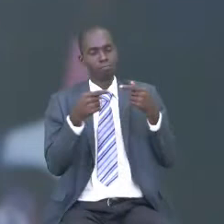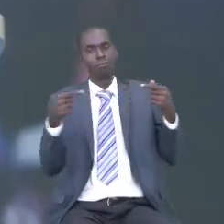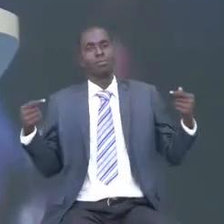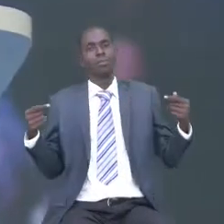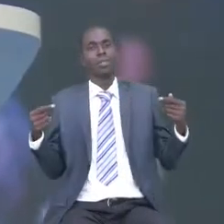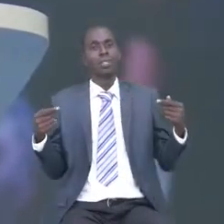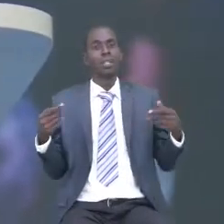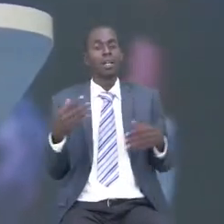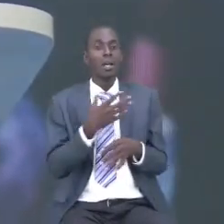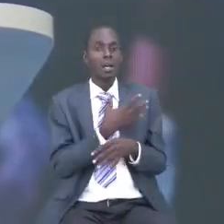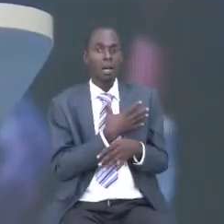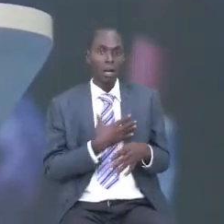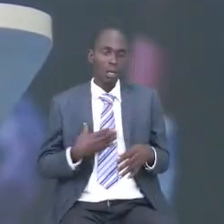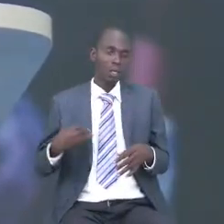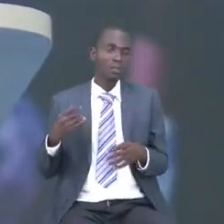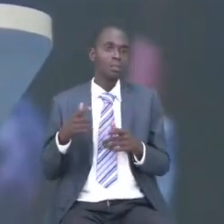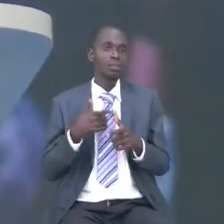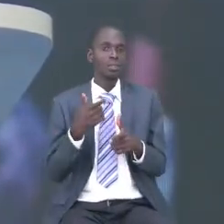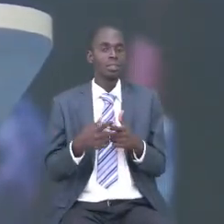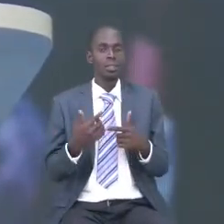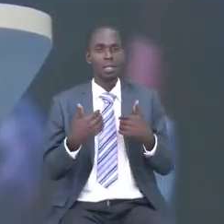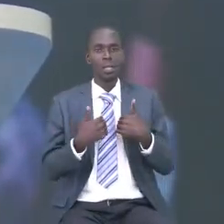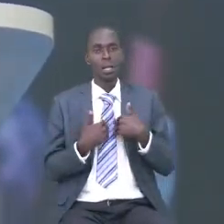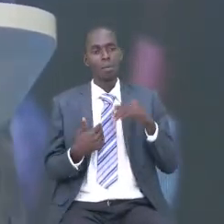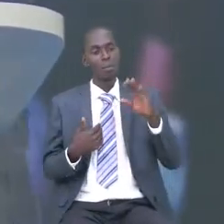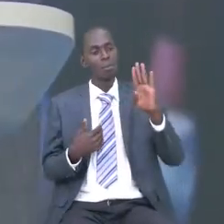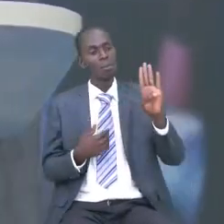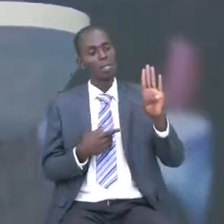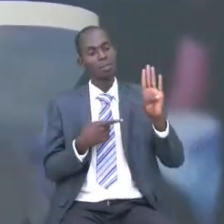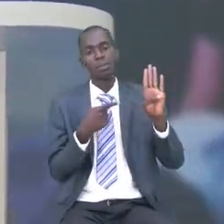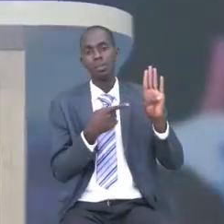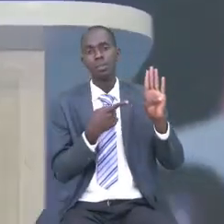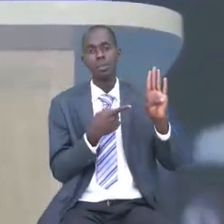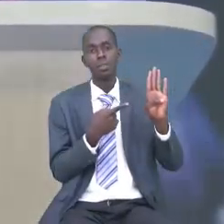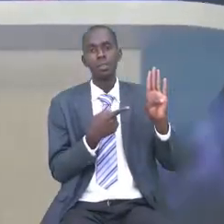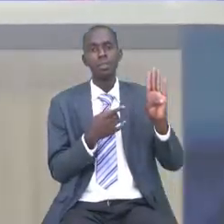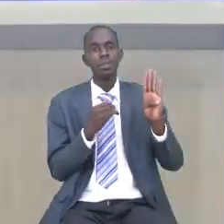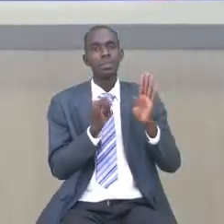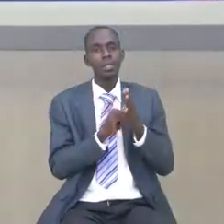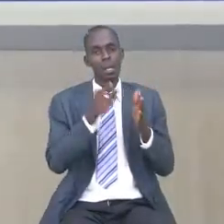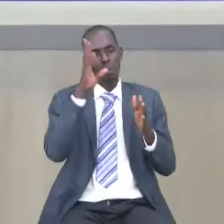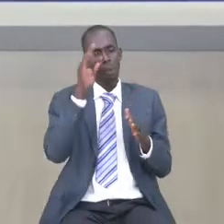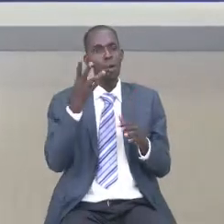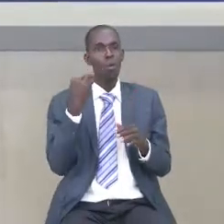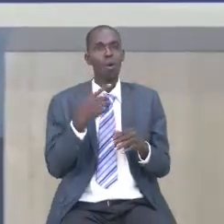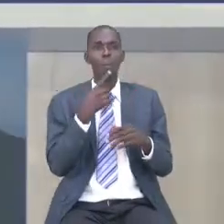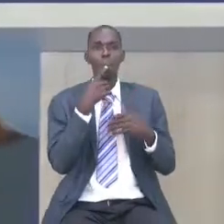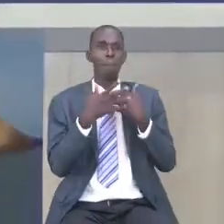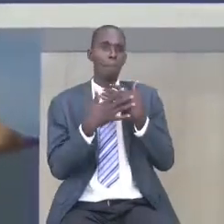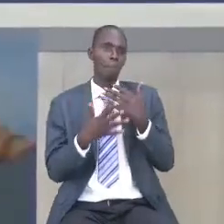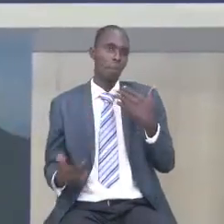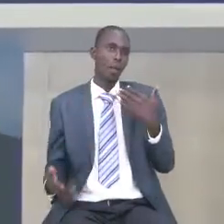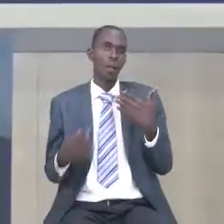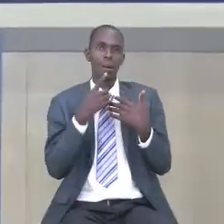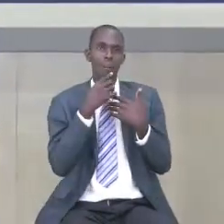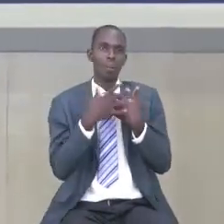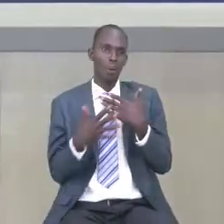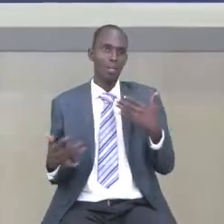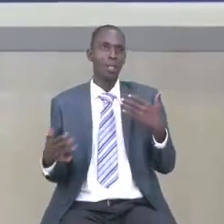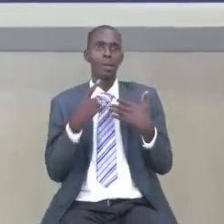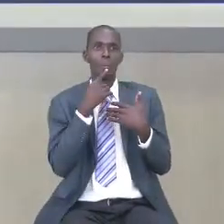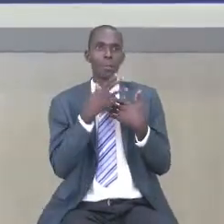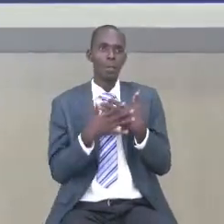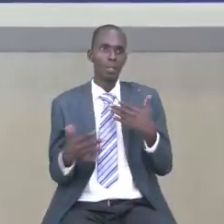he had bleeding. That man was bleeding in that. They separated me from